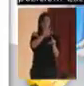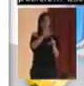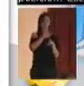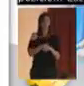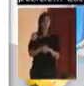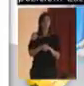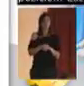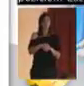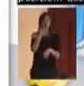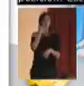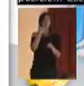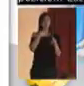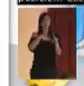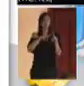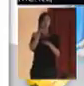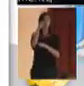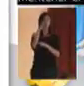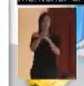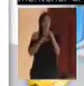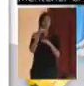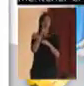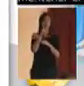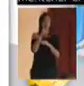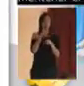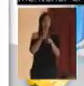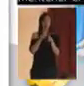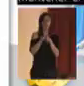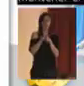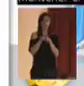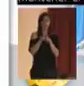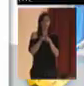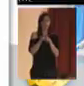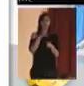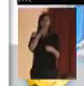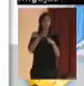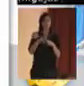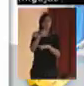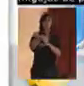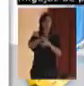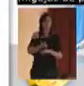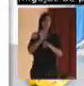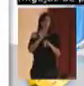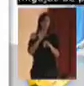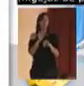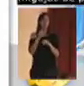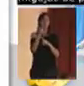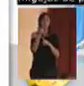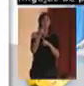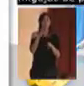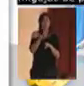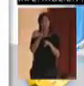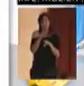include a position indicator. So we need to be able to